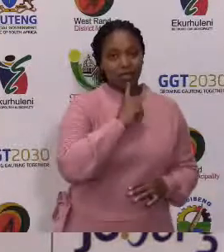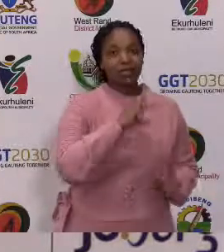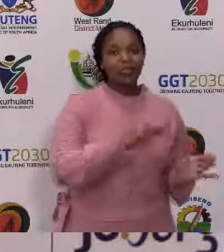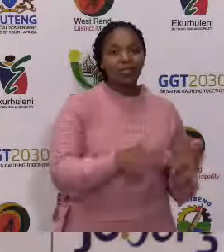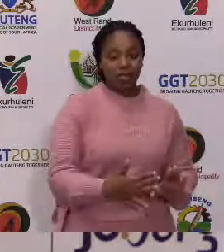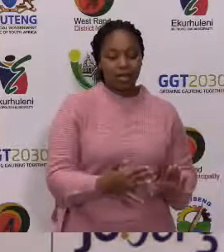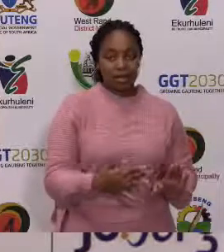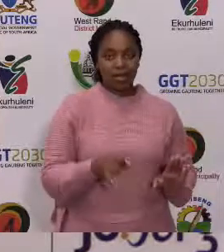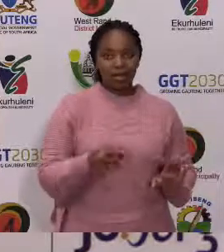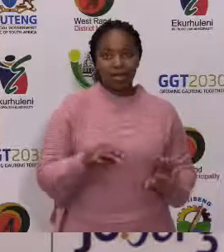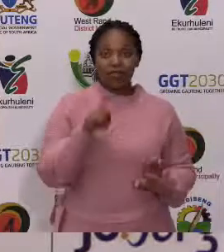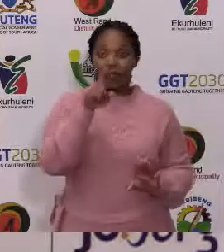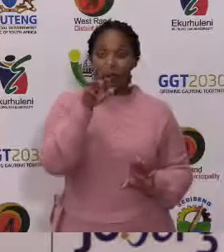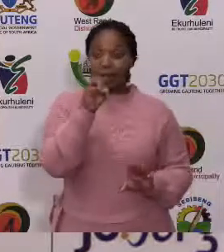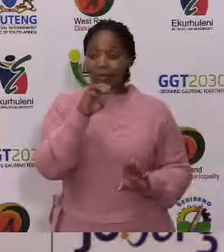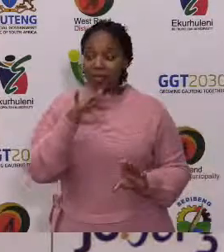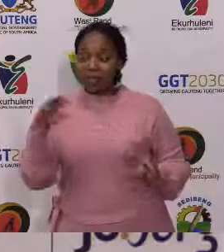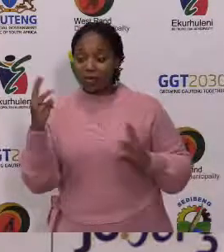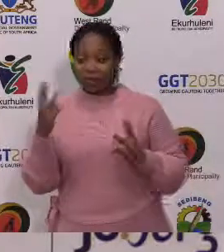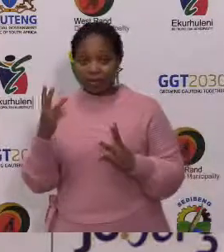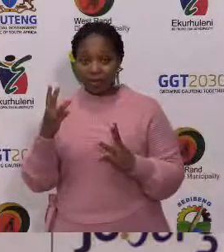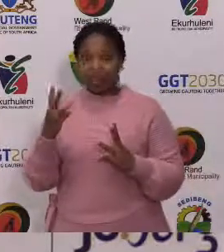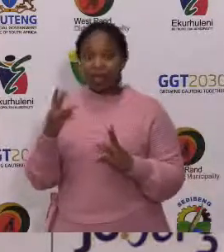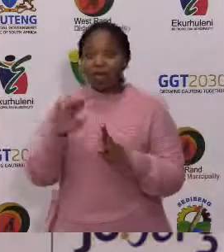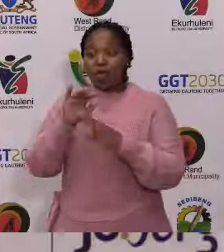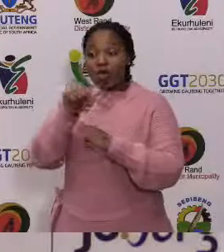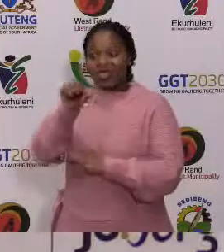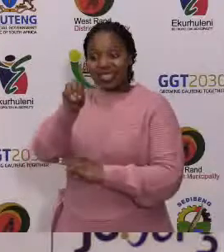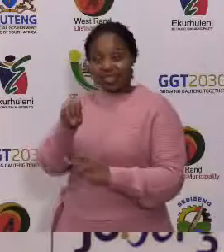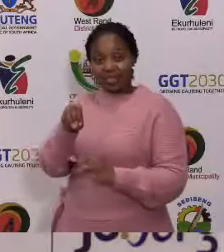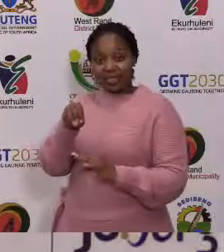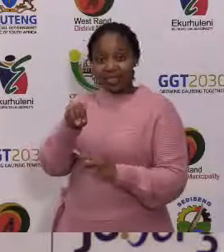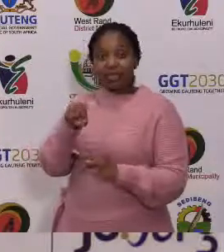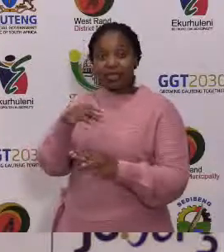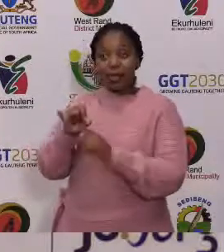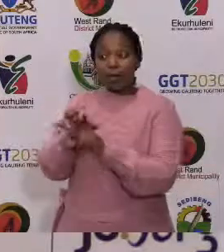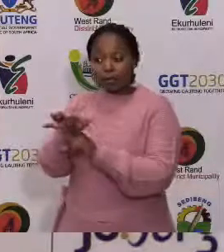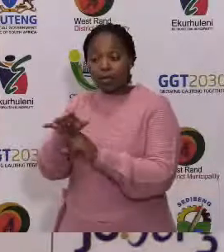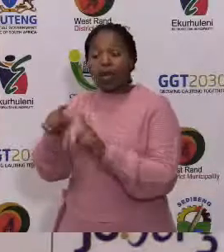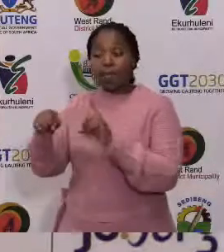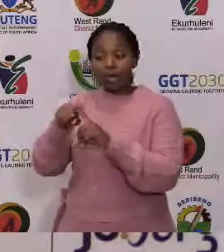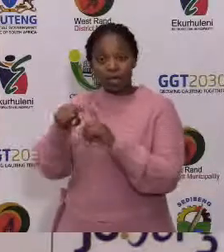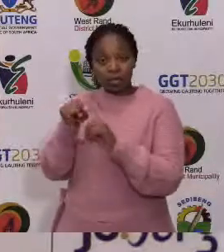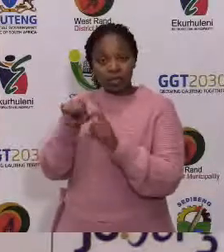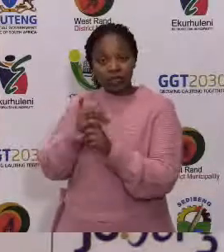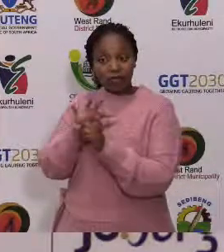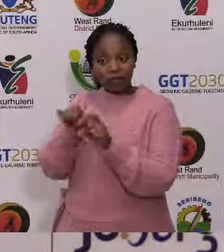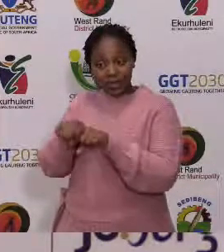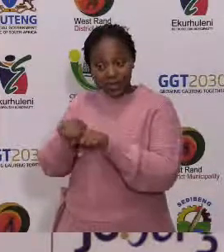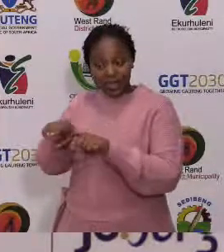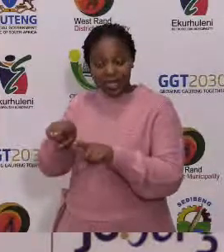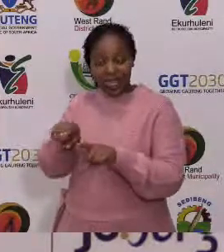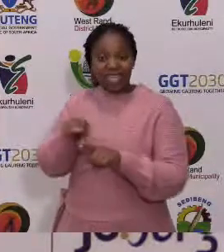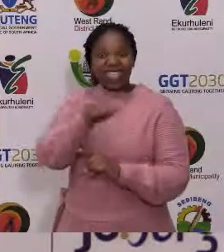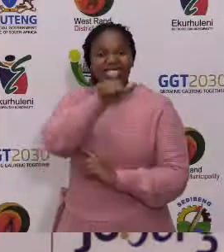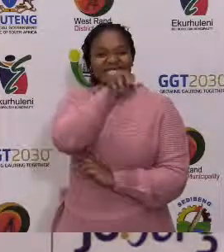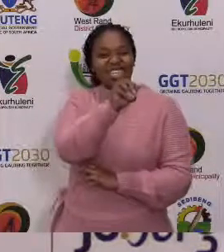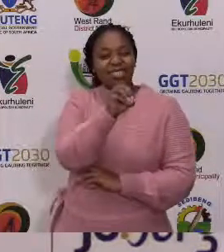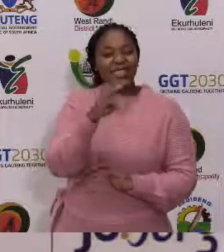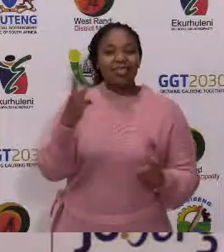million people over the age of 60 get infected with the virus, the number of people that will die is